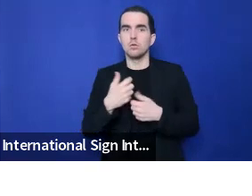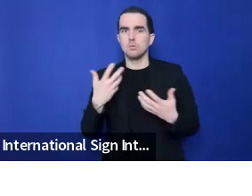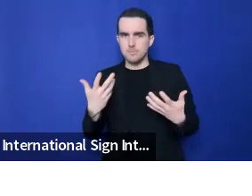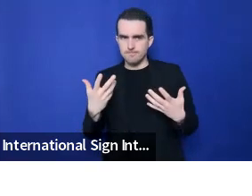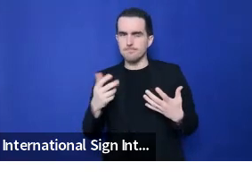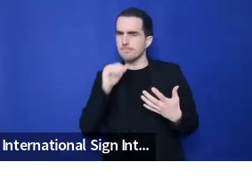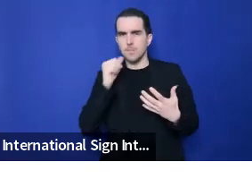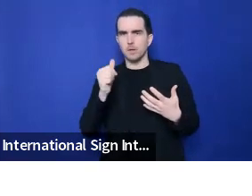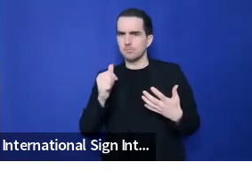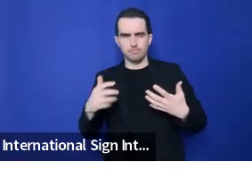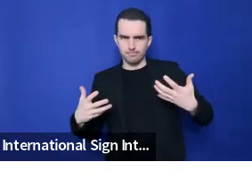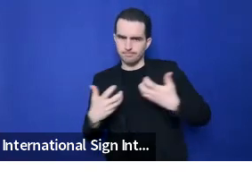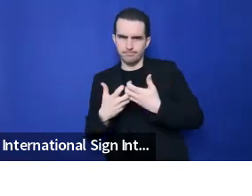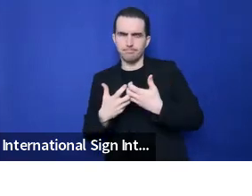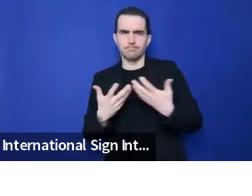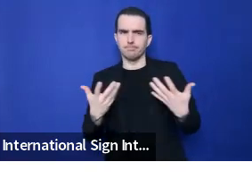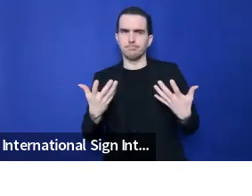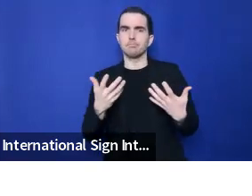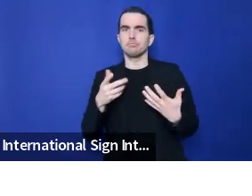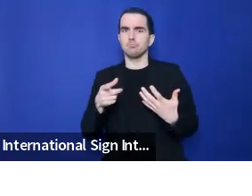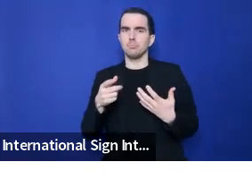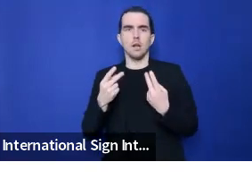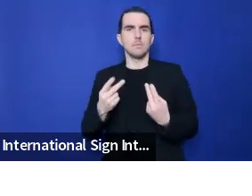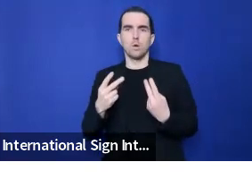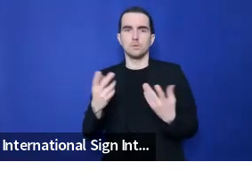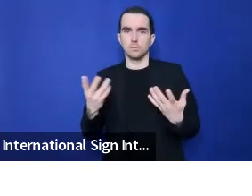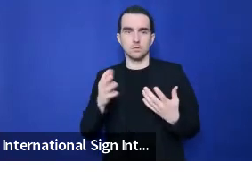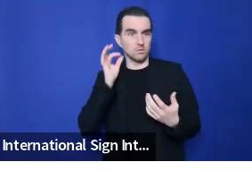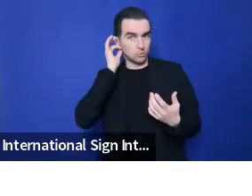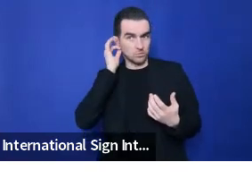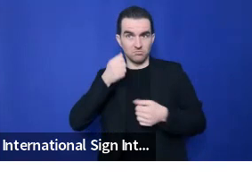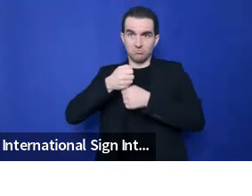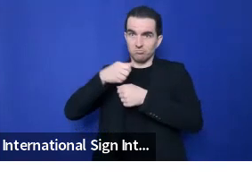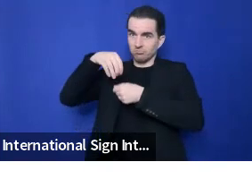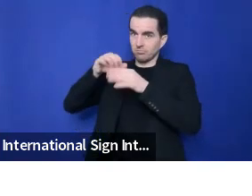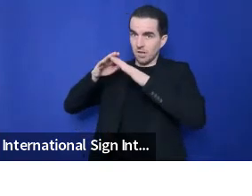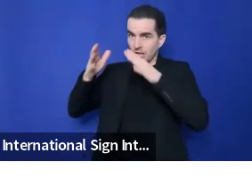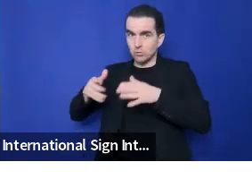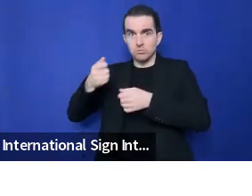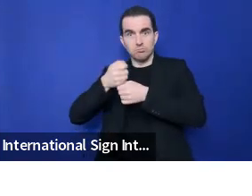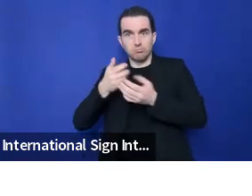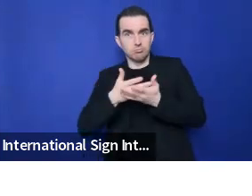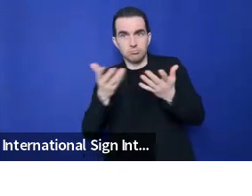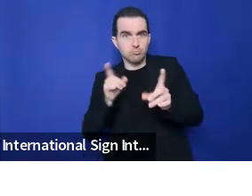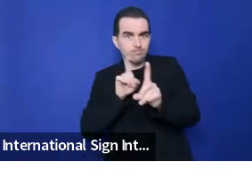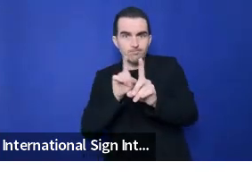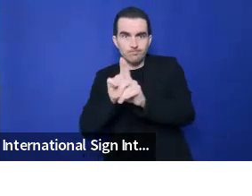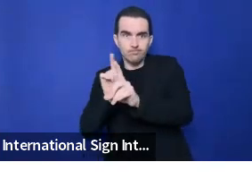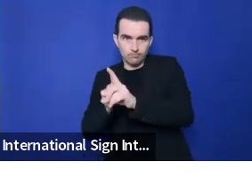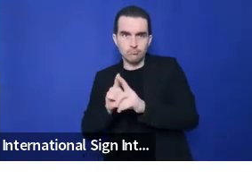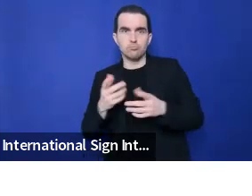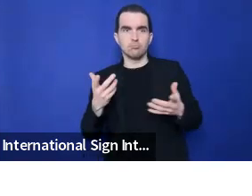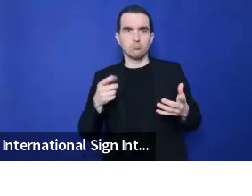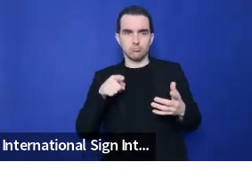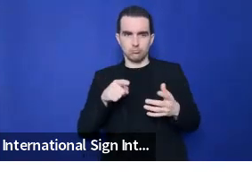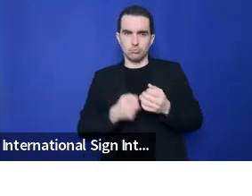cash allowances to caregivers, as well as training program for family caregivers, linking it with formal certification